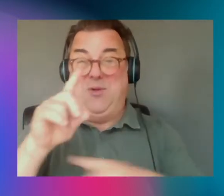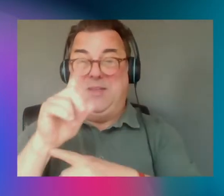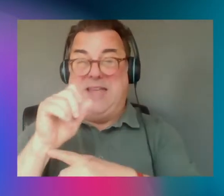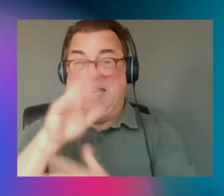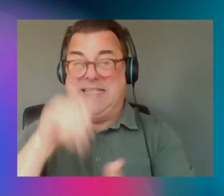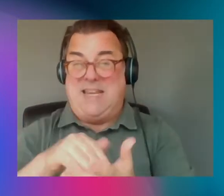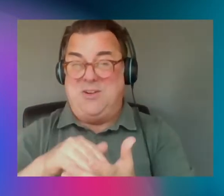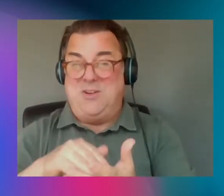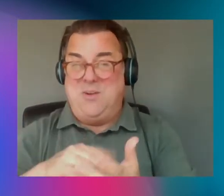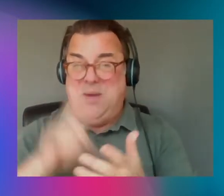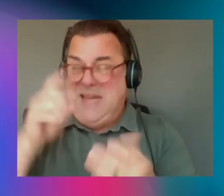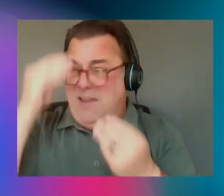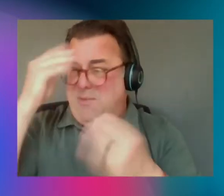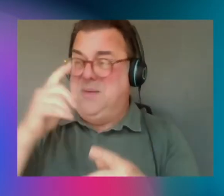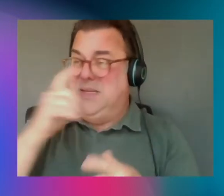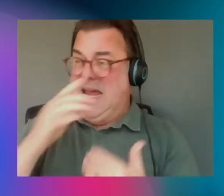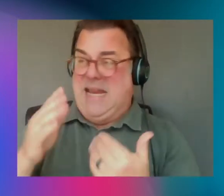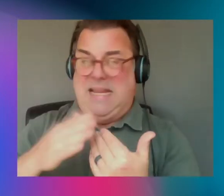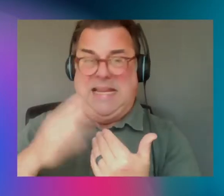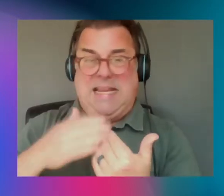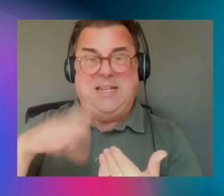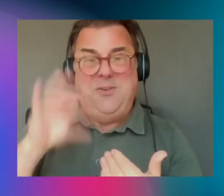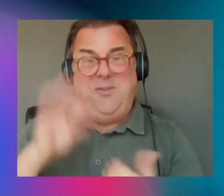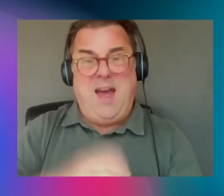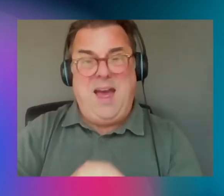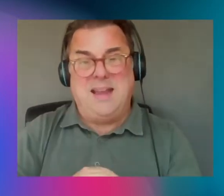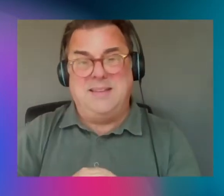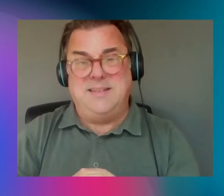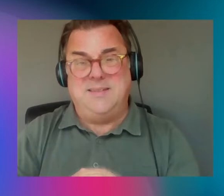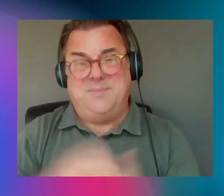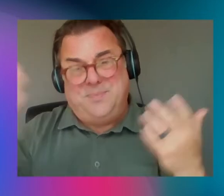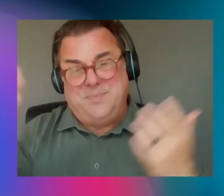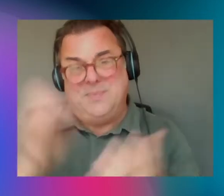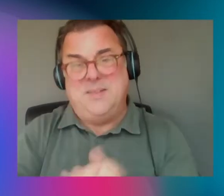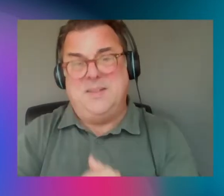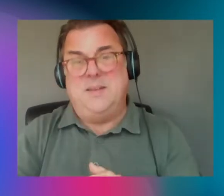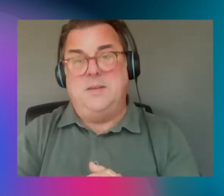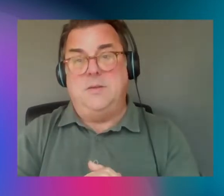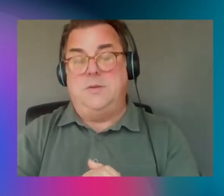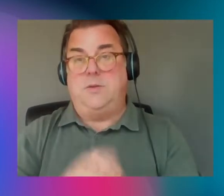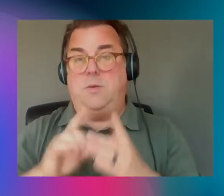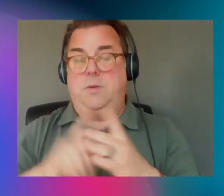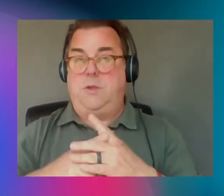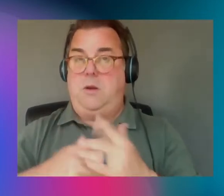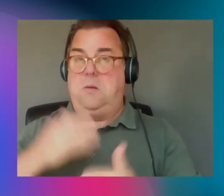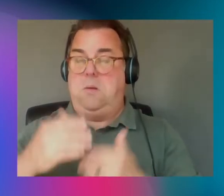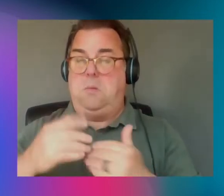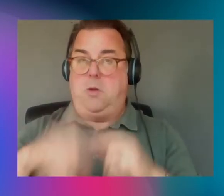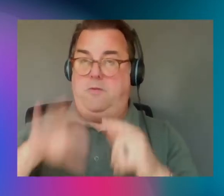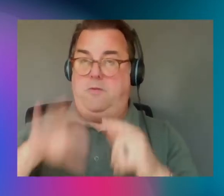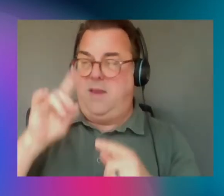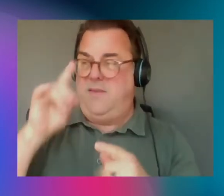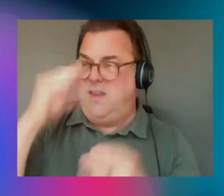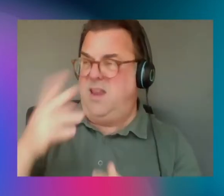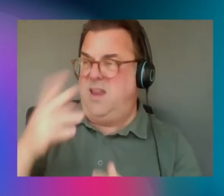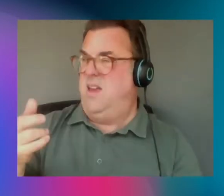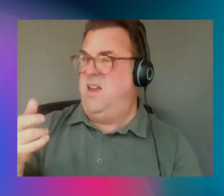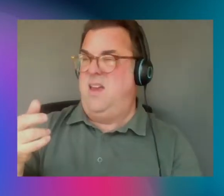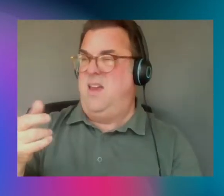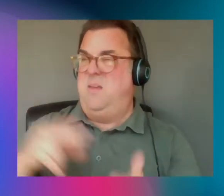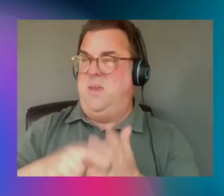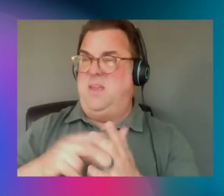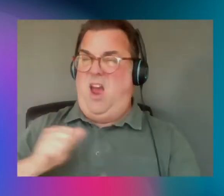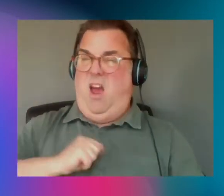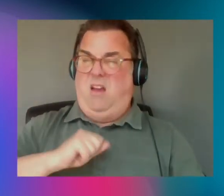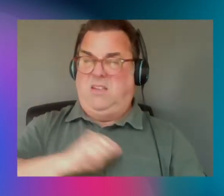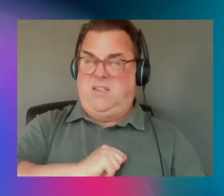accessible to companies even with the size that we have. So once we started identifying those data sets, we said, well, it makes sense that the rest of the